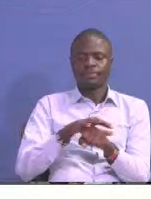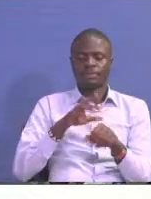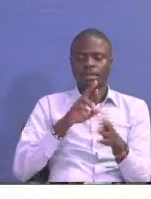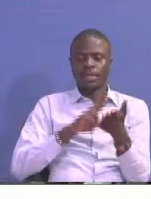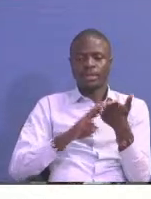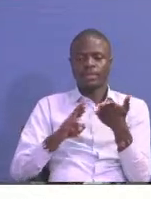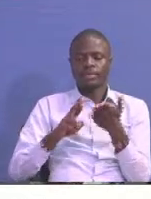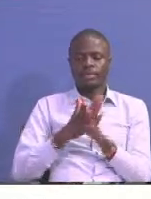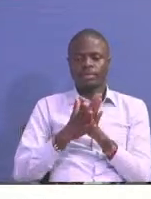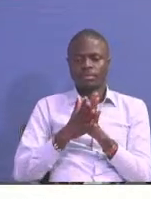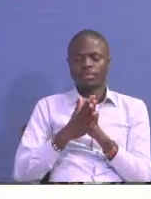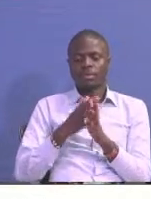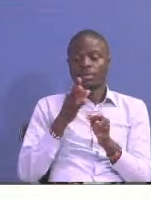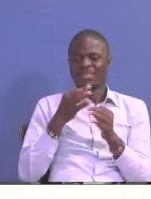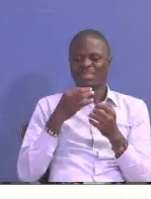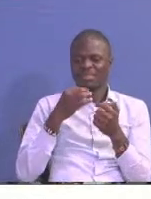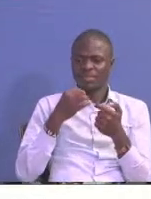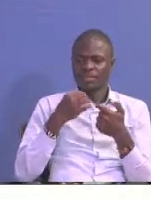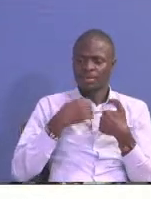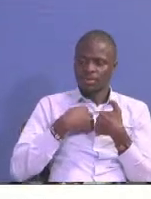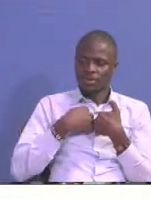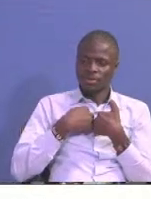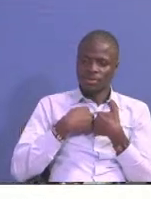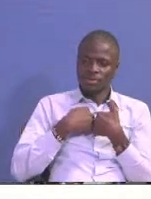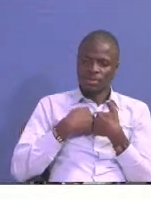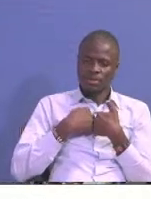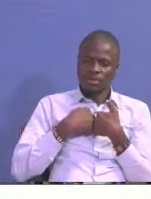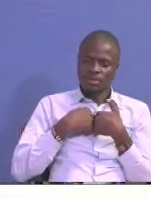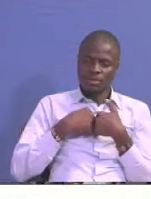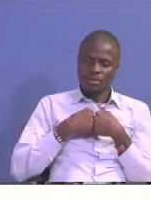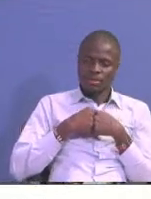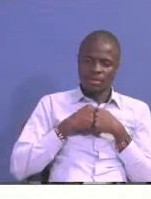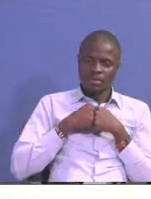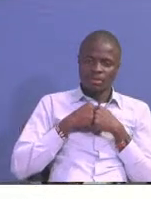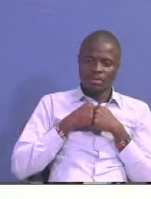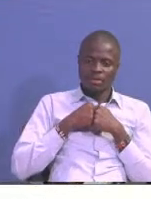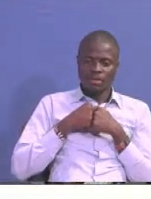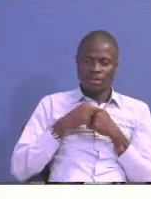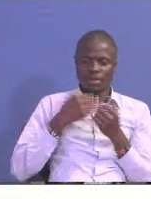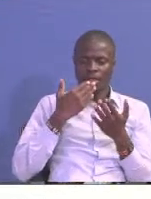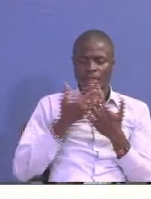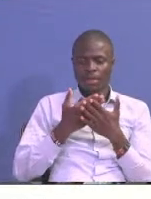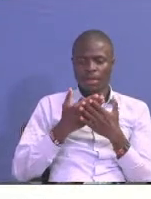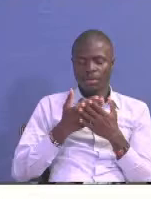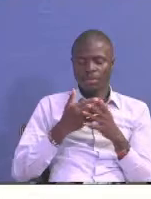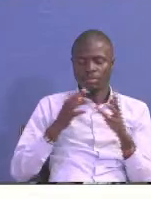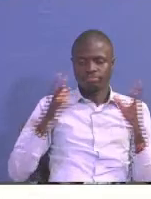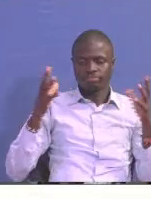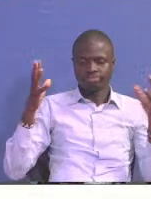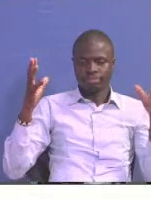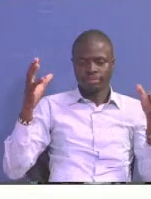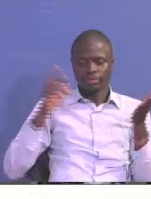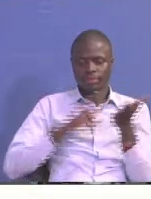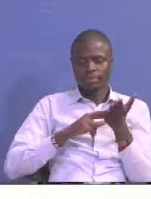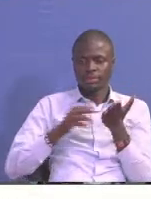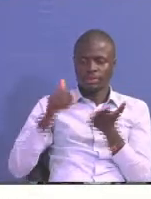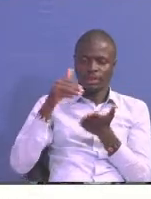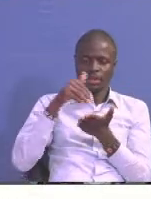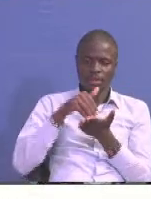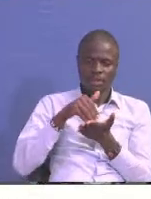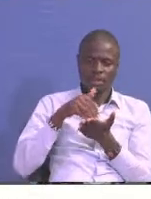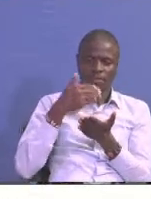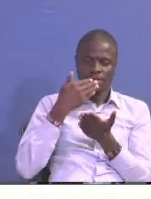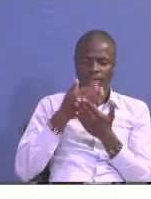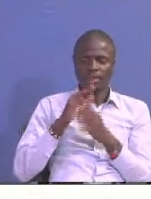Registrar. You've taken away my line. I was going to say, let us clap for Registrar for thanking all of us. Let's clap for Registrar again for thanking